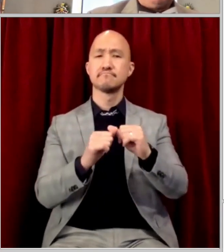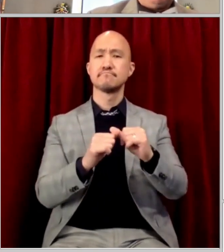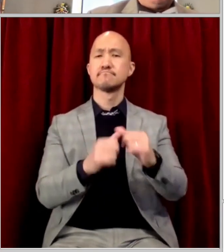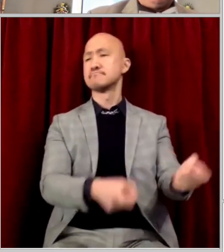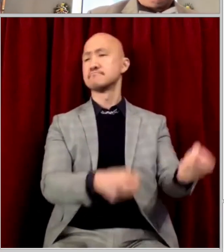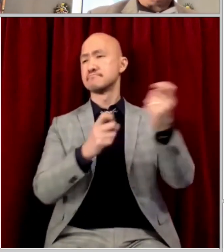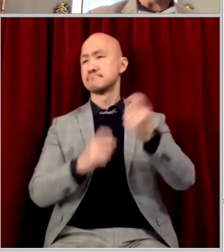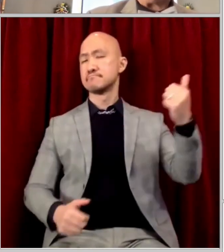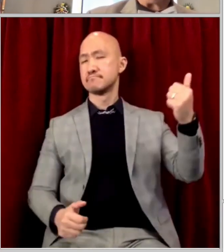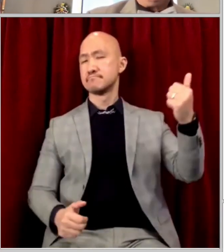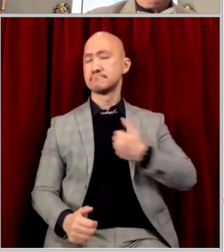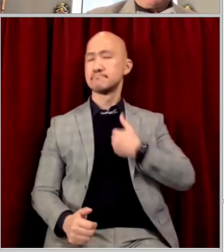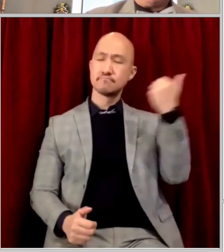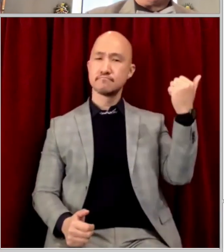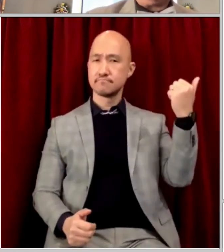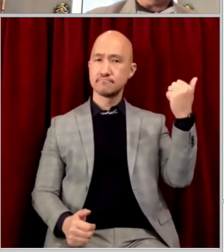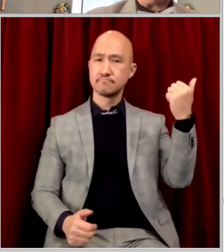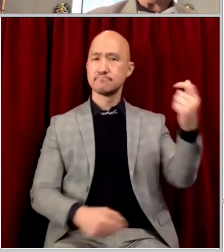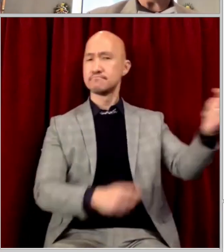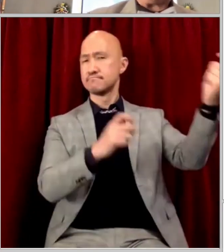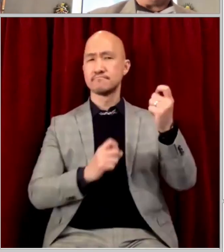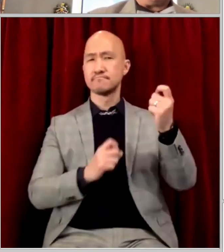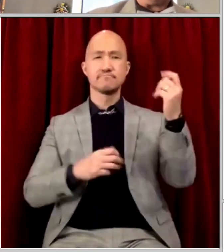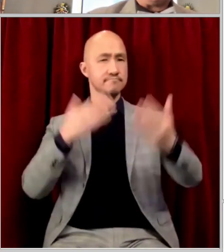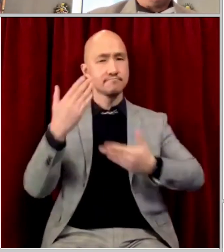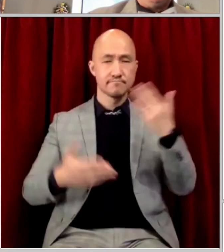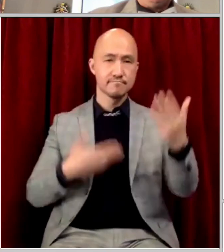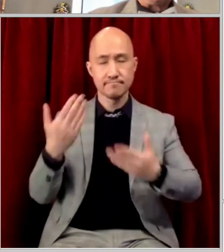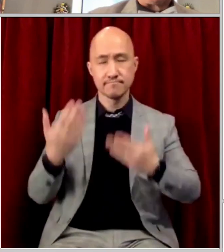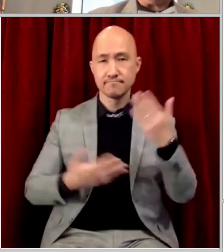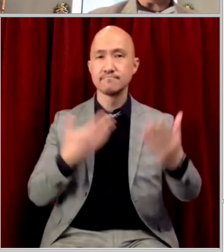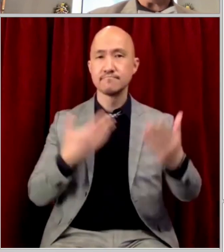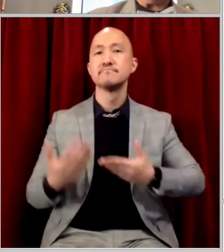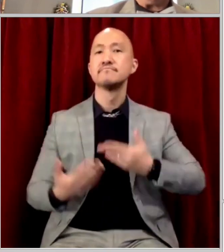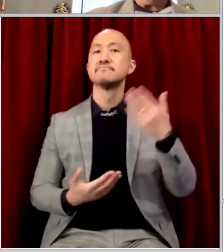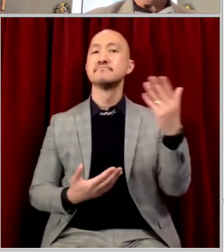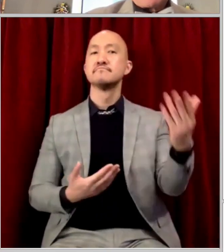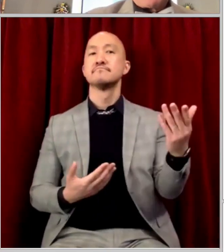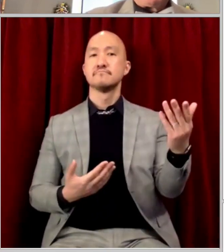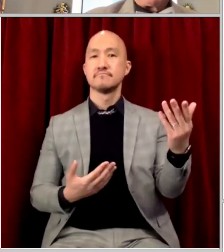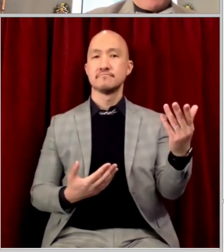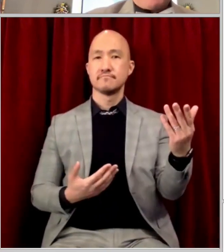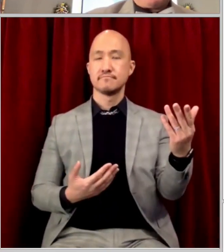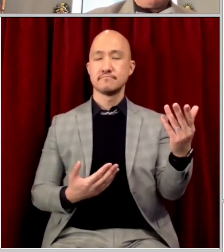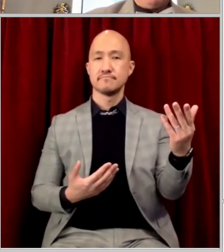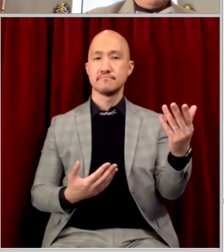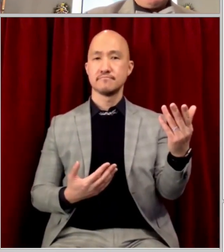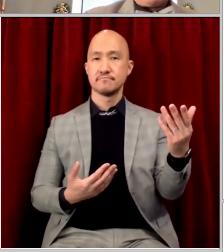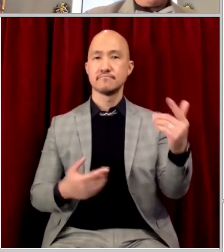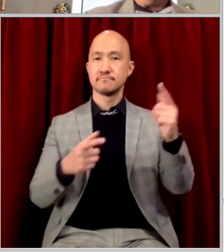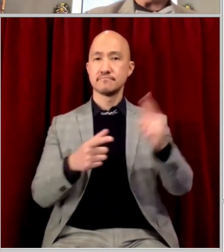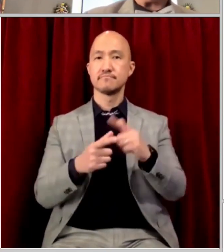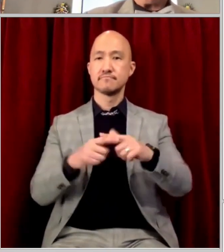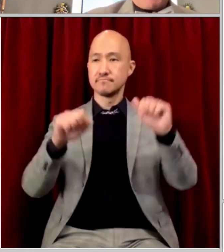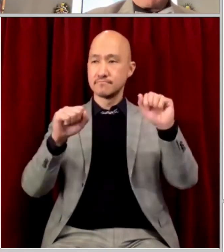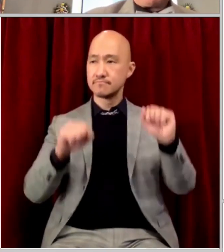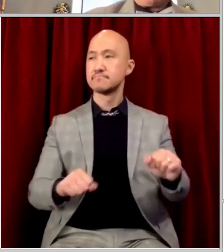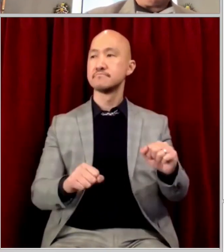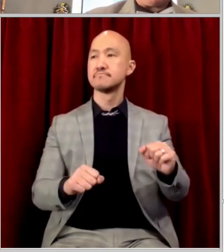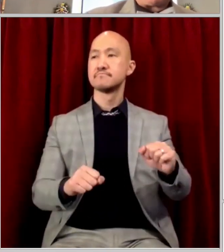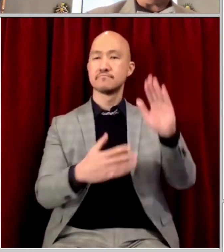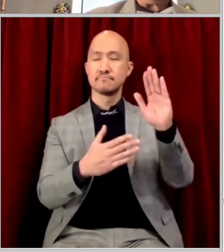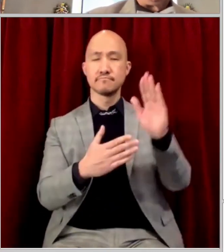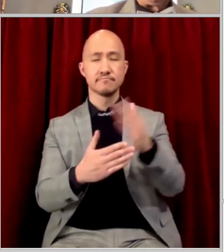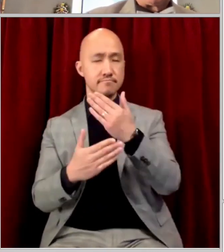us, fill us with the joy of our salvation so that we can continue sharing this light and help our